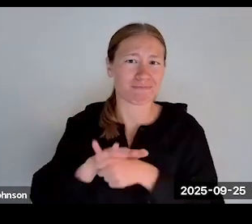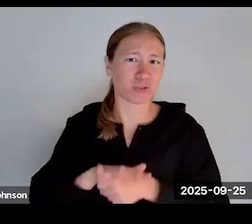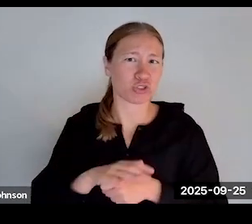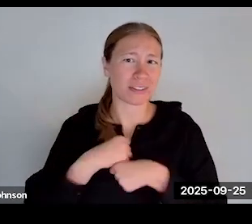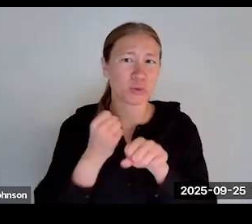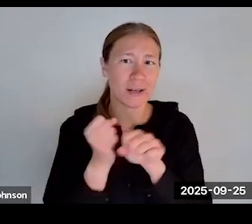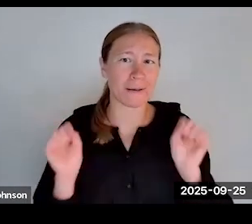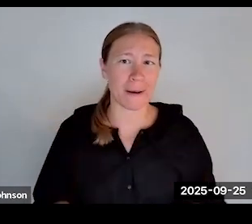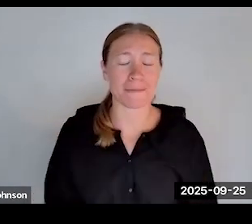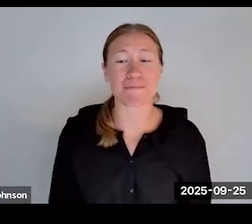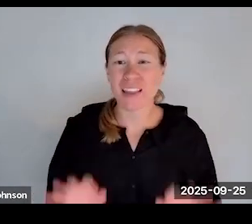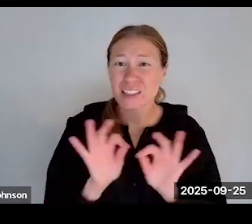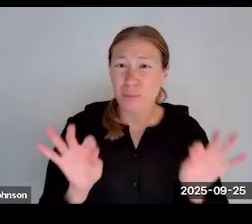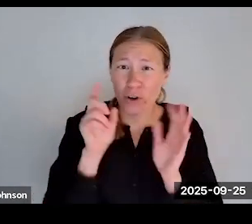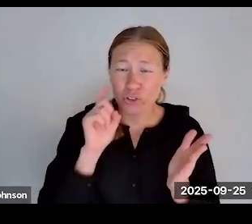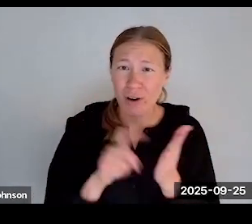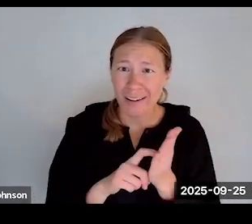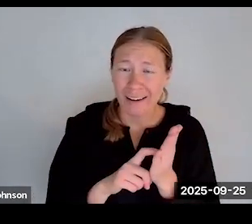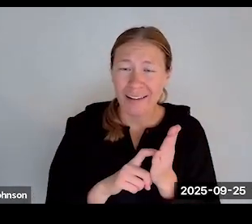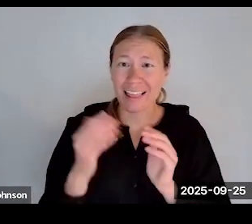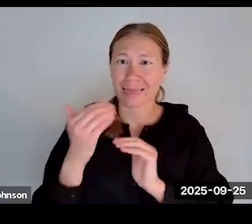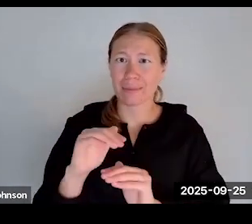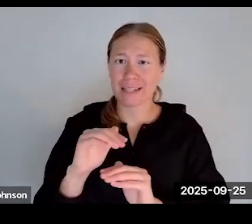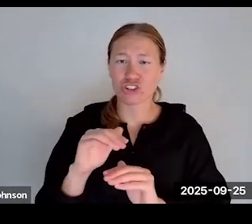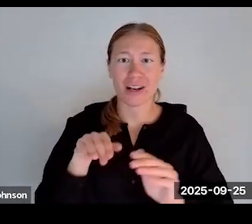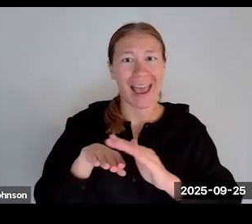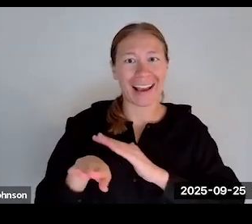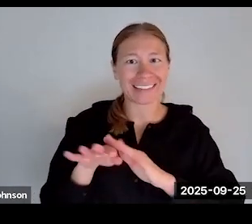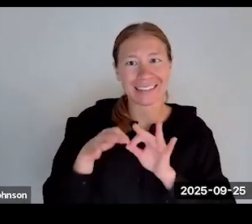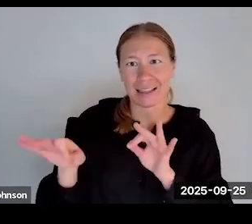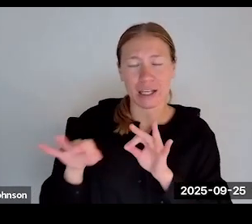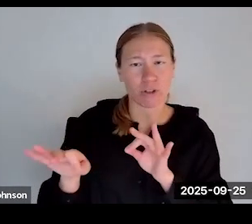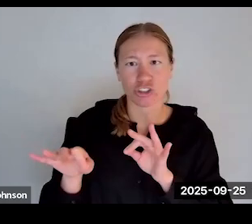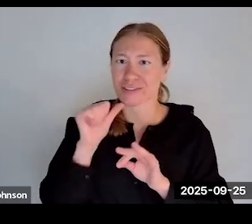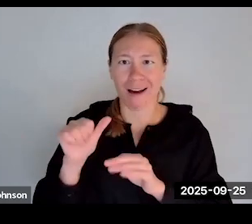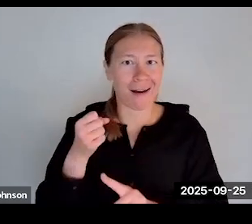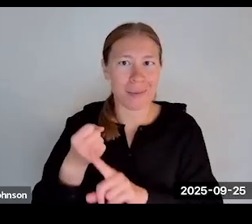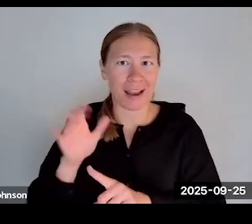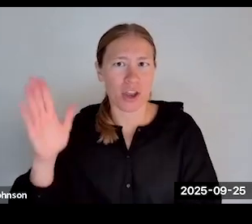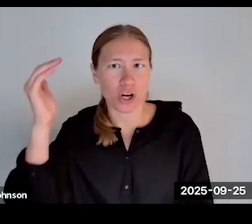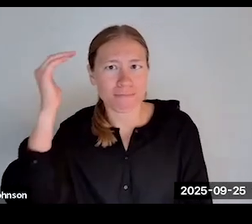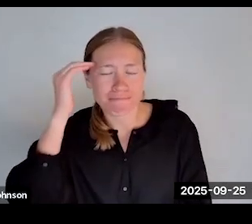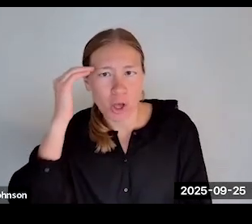the limitation is in accessing language, not in intelligence or ability.